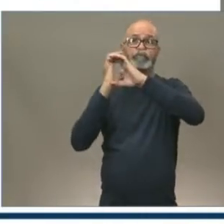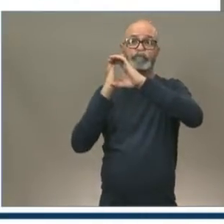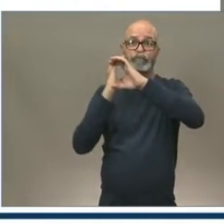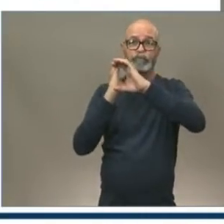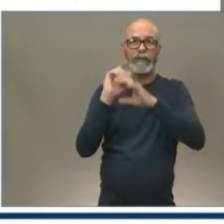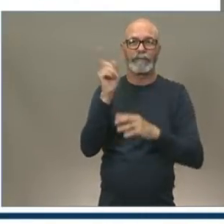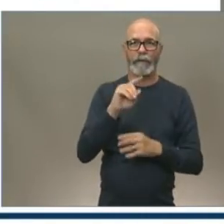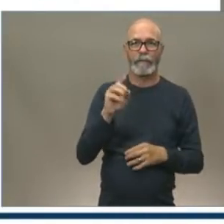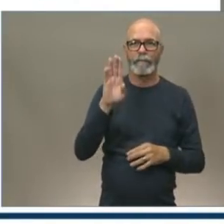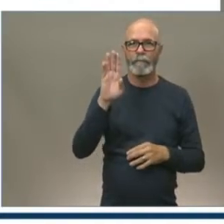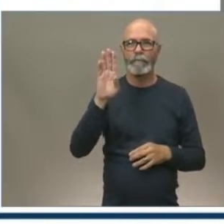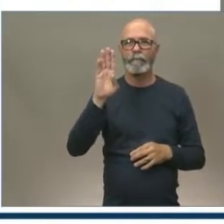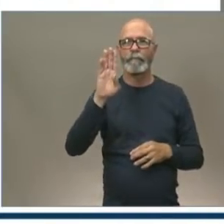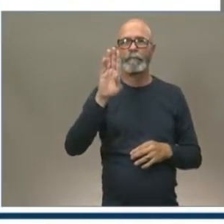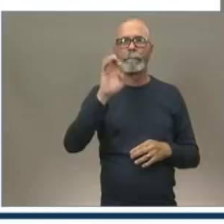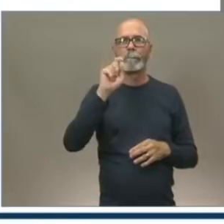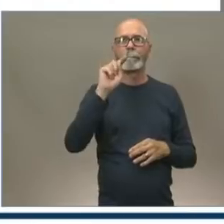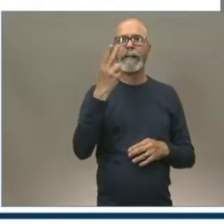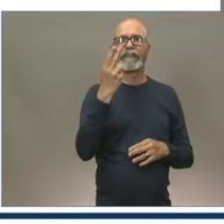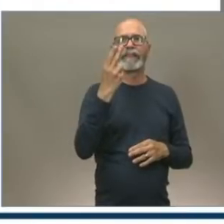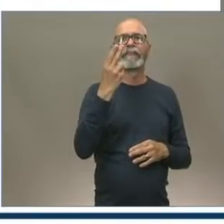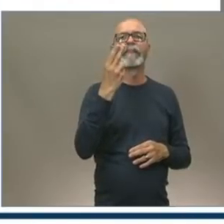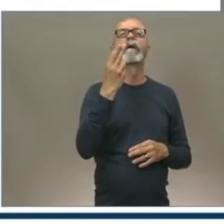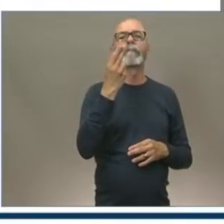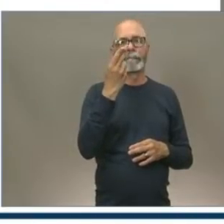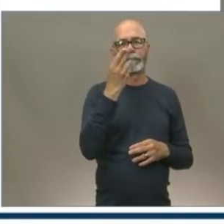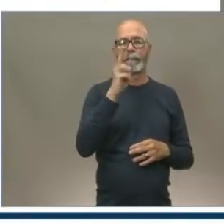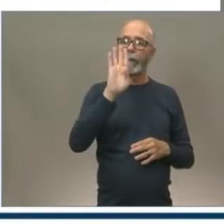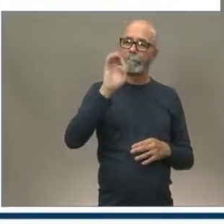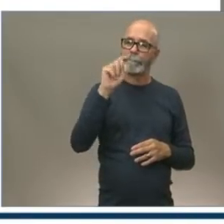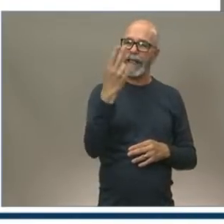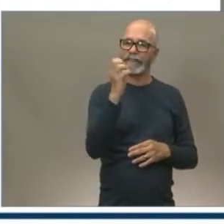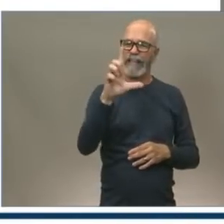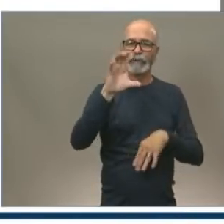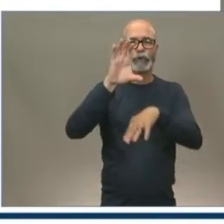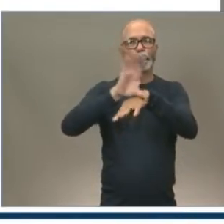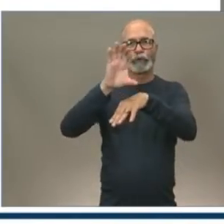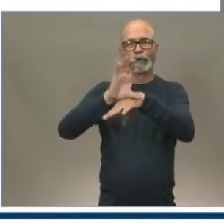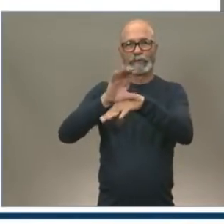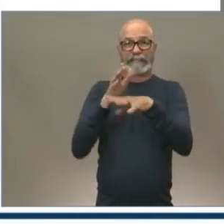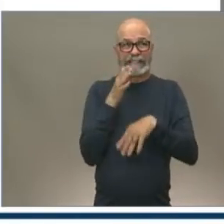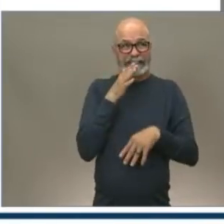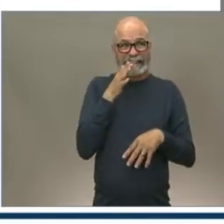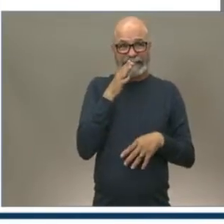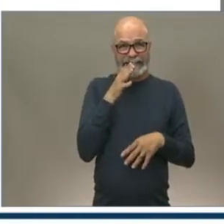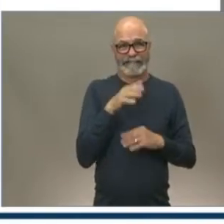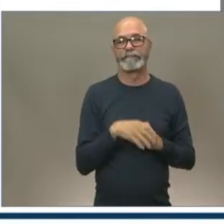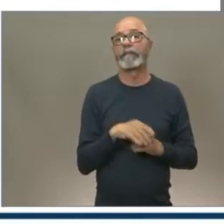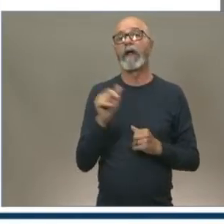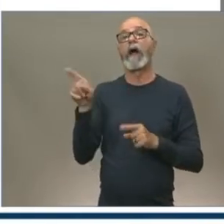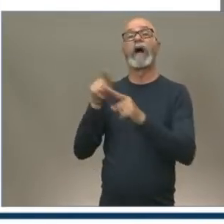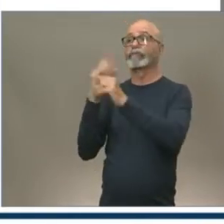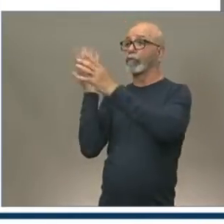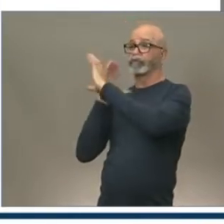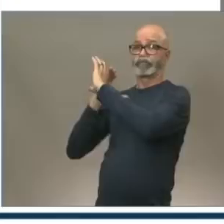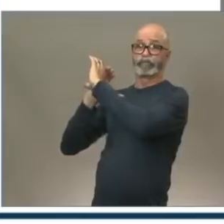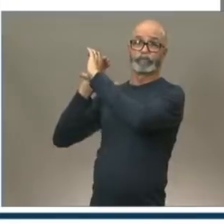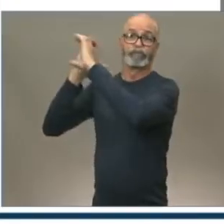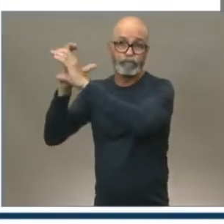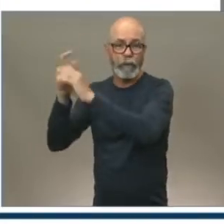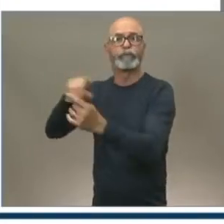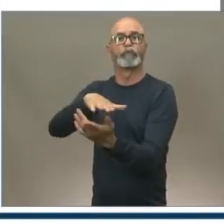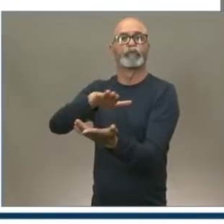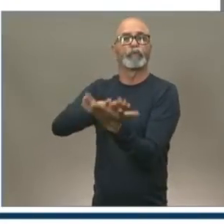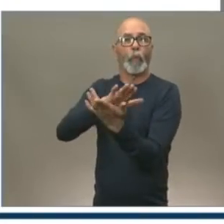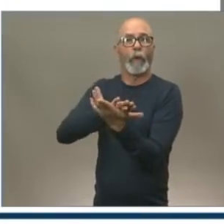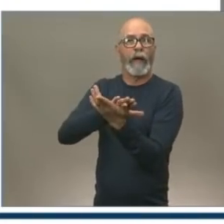in the coming days. We're currently using the mobile unit to do supporting some of the schools where there's been cases around testing. So